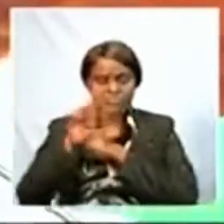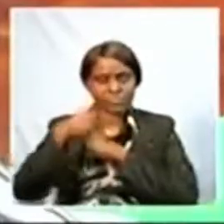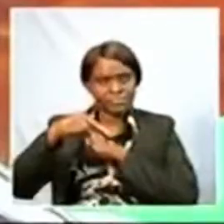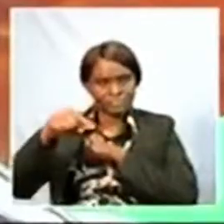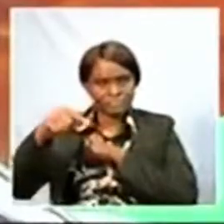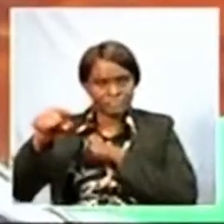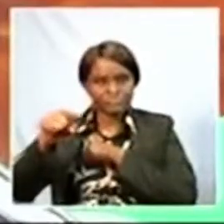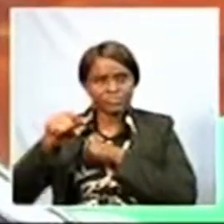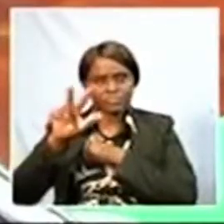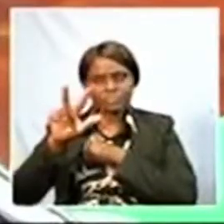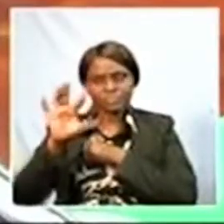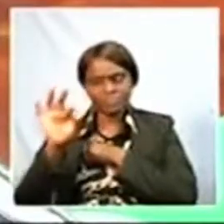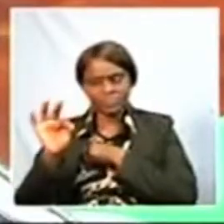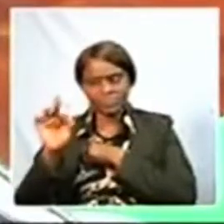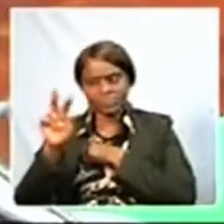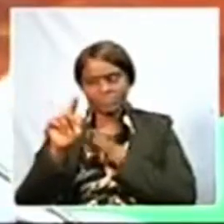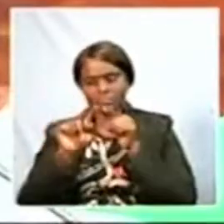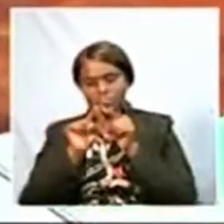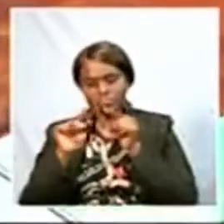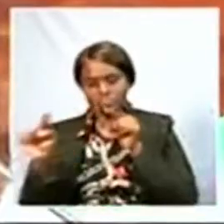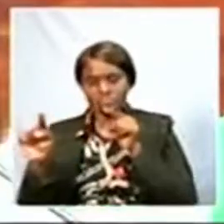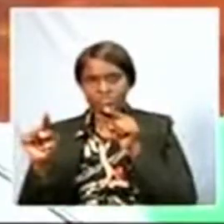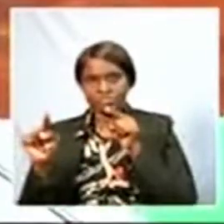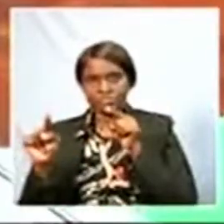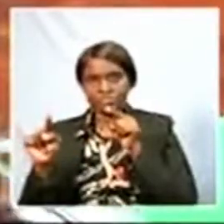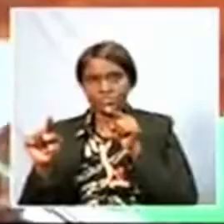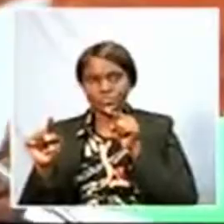projects, 39 to